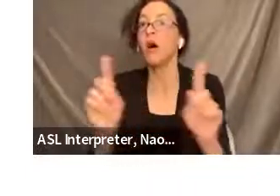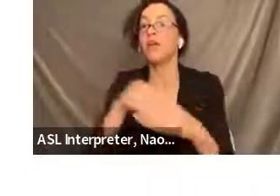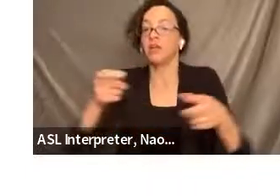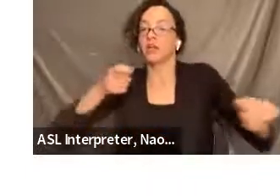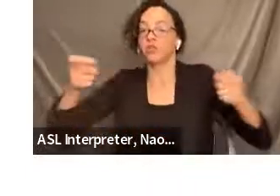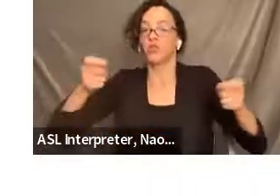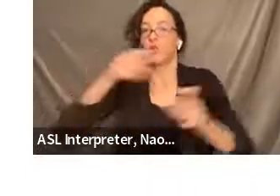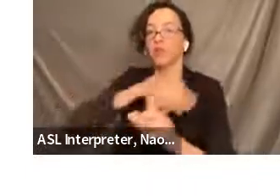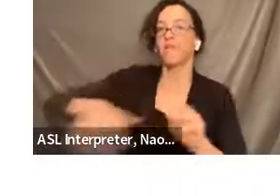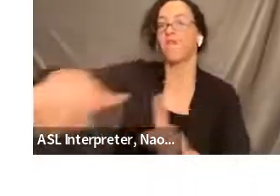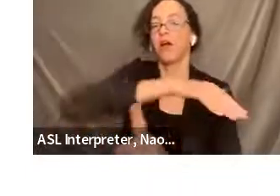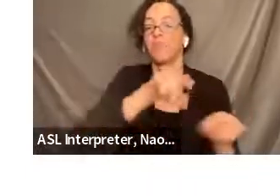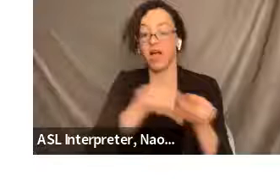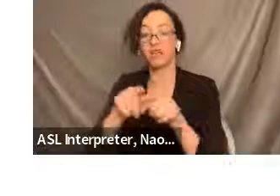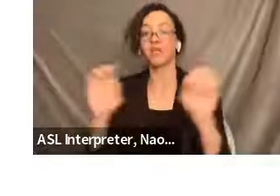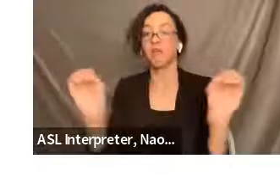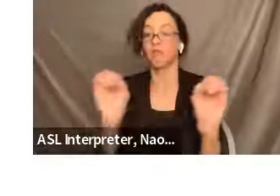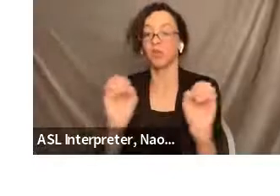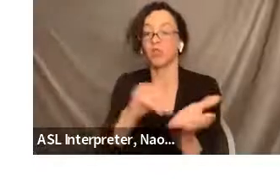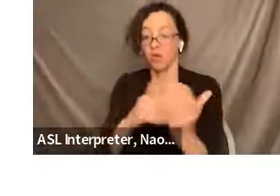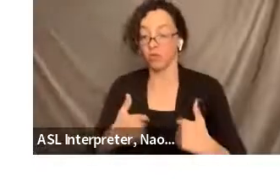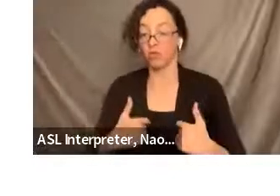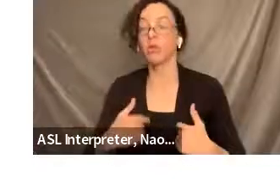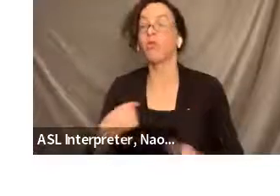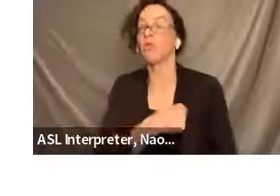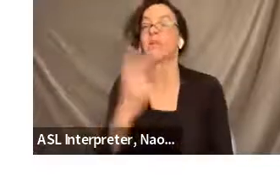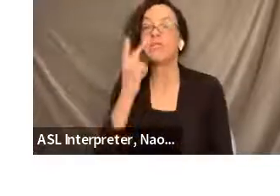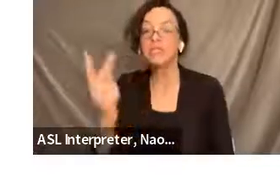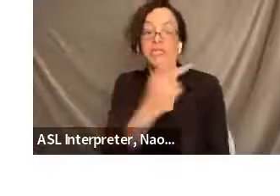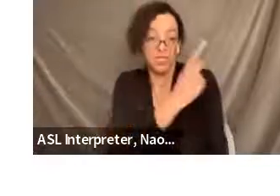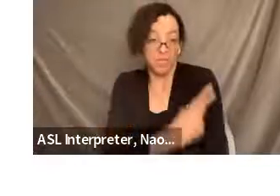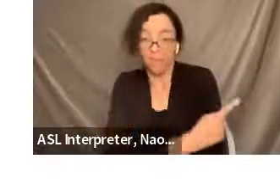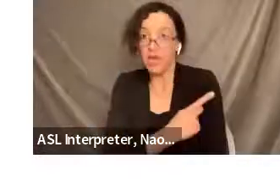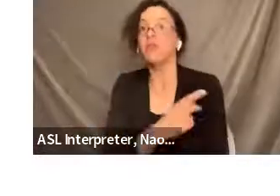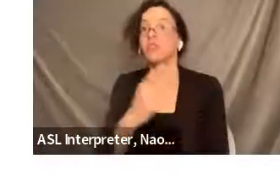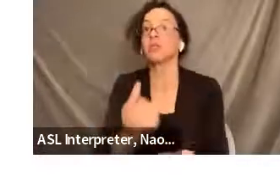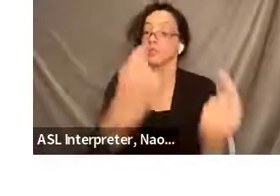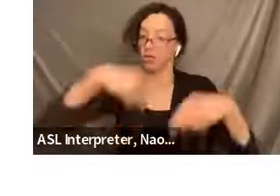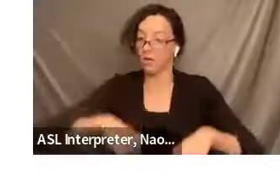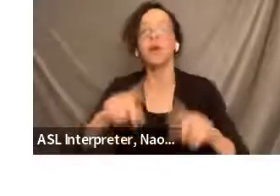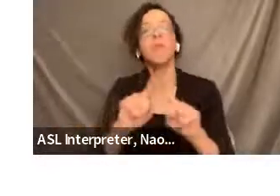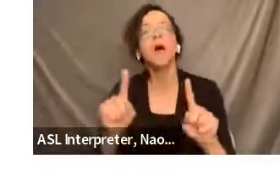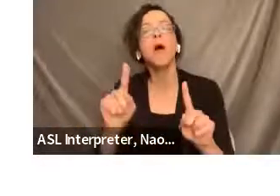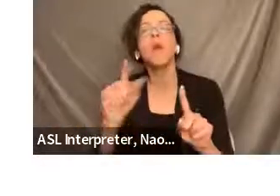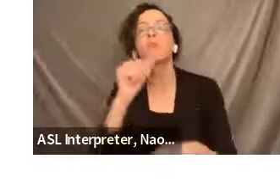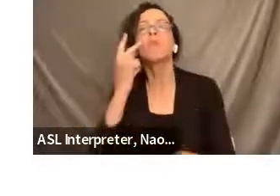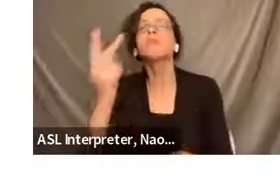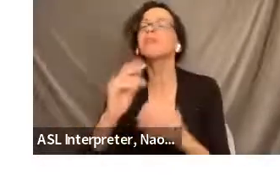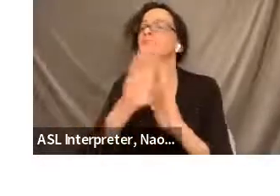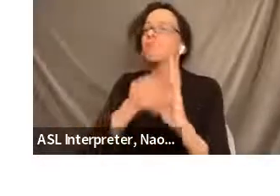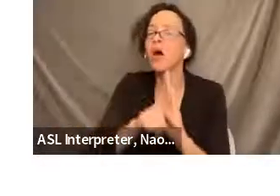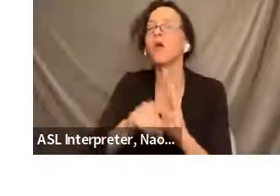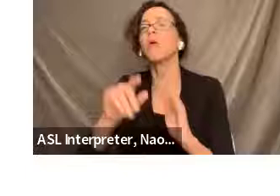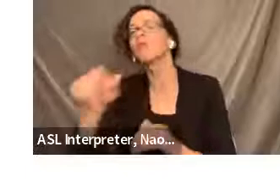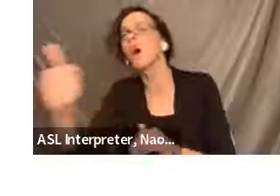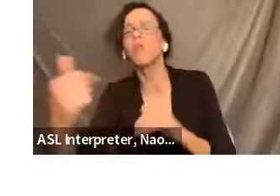those patients and we don't see all the other inputs that impact how they ended up in the emergency department. And wouldn't